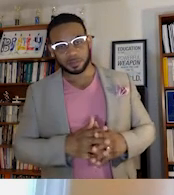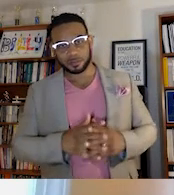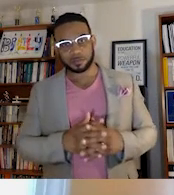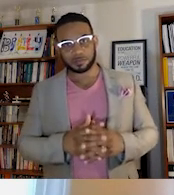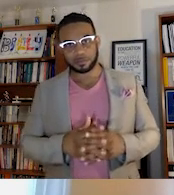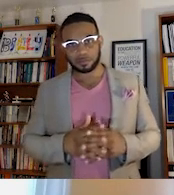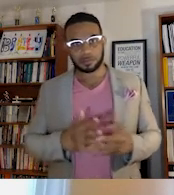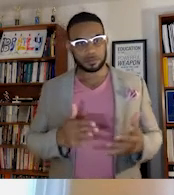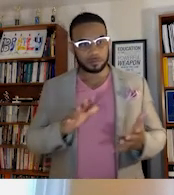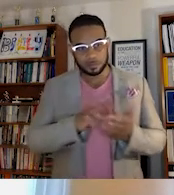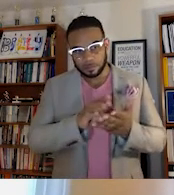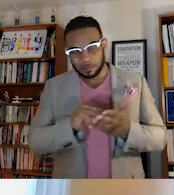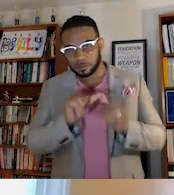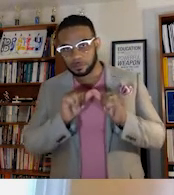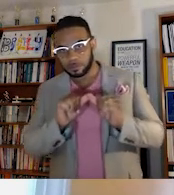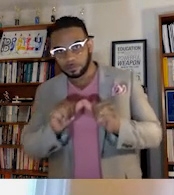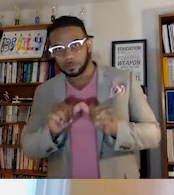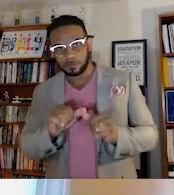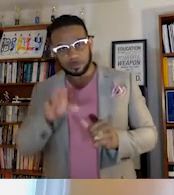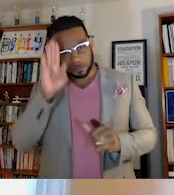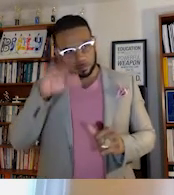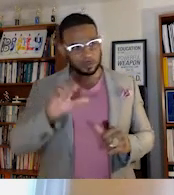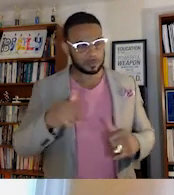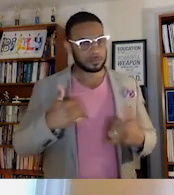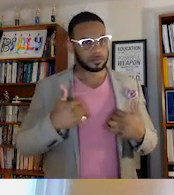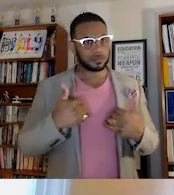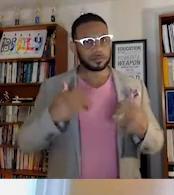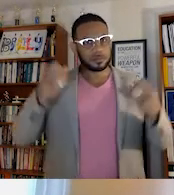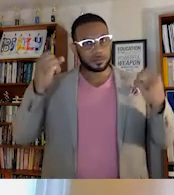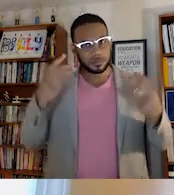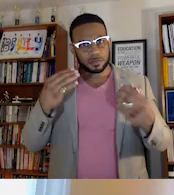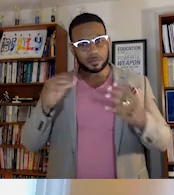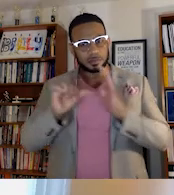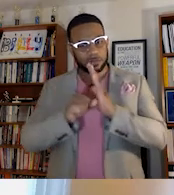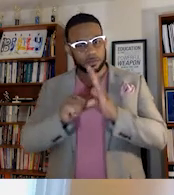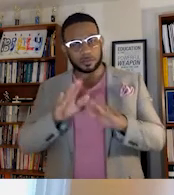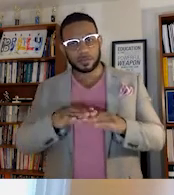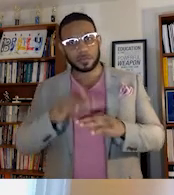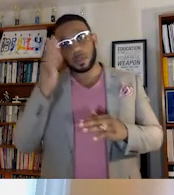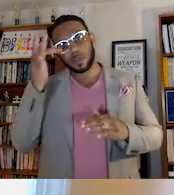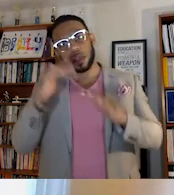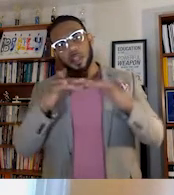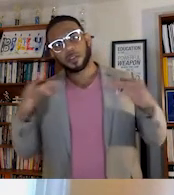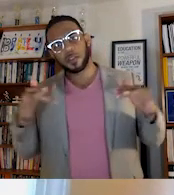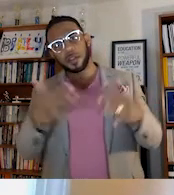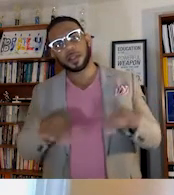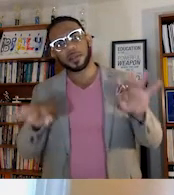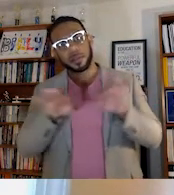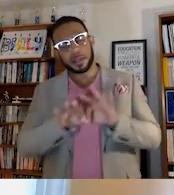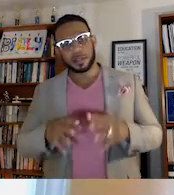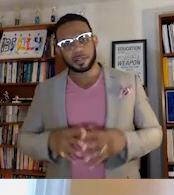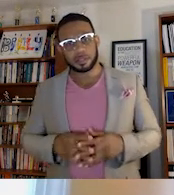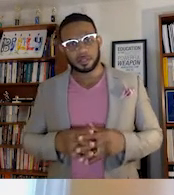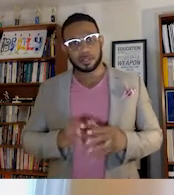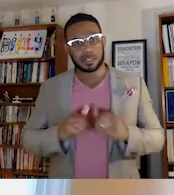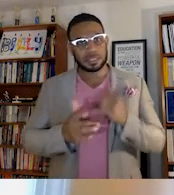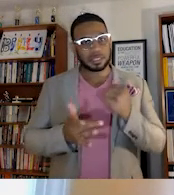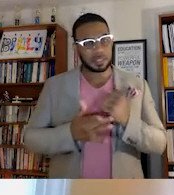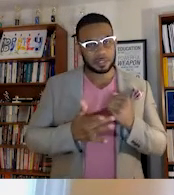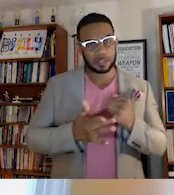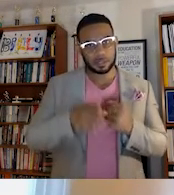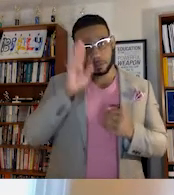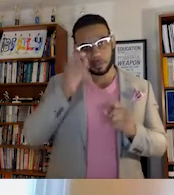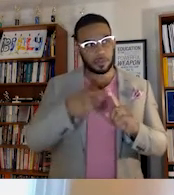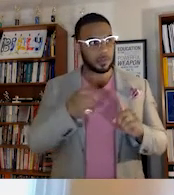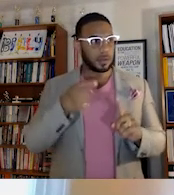and learning constantly. You know, we've got a lot of emphasis on why diversity matters in technology. You